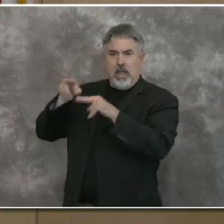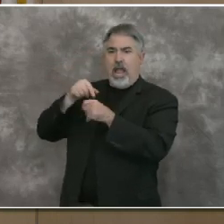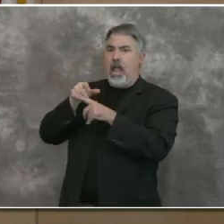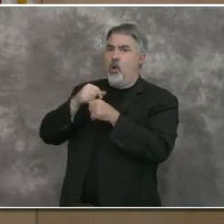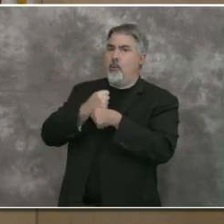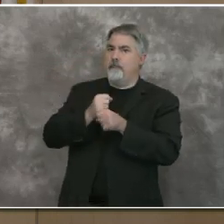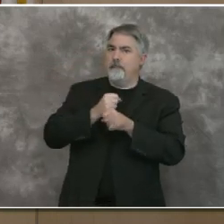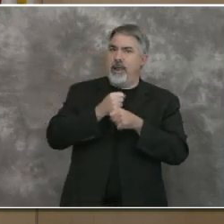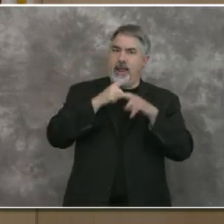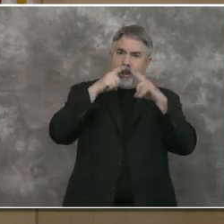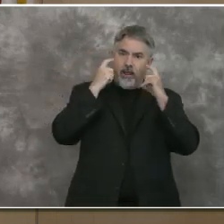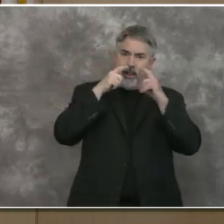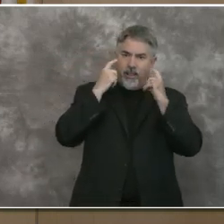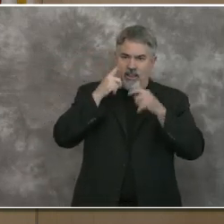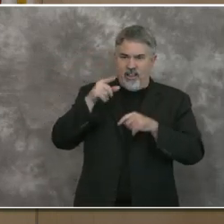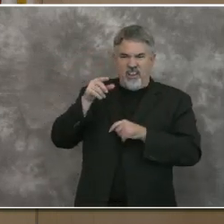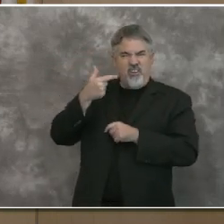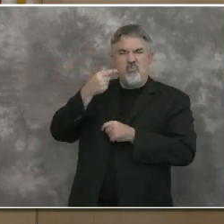Google